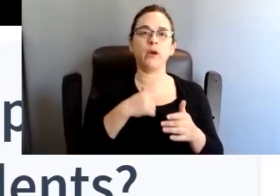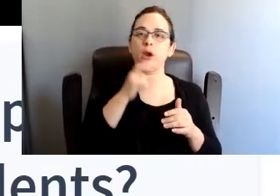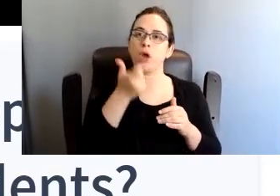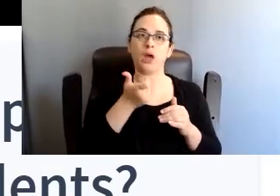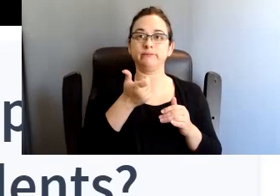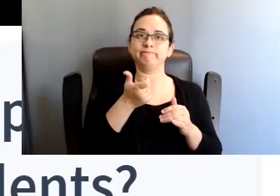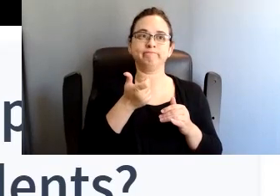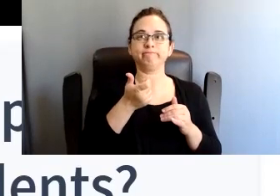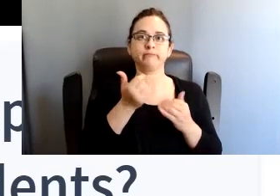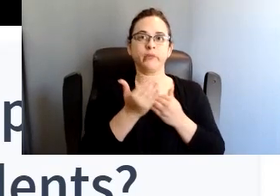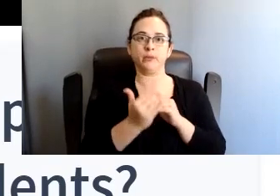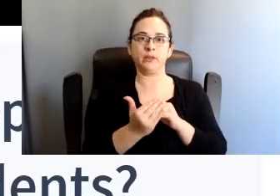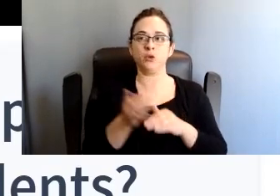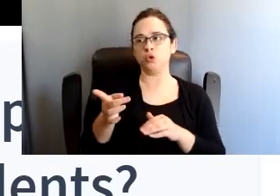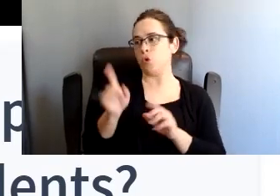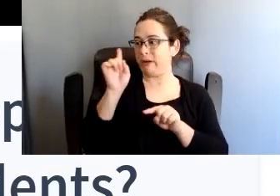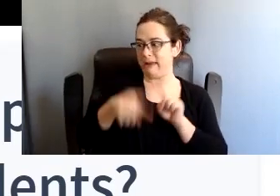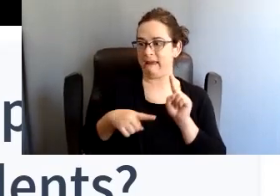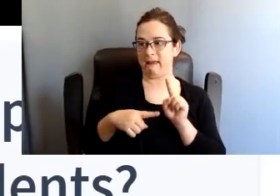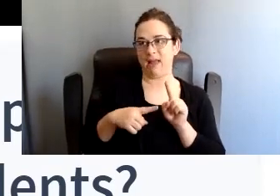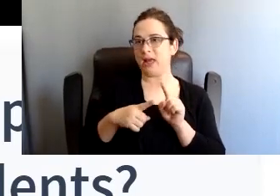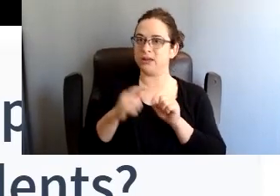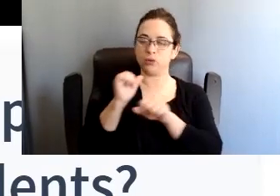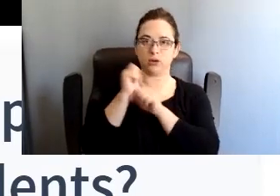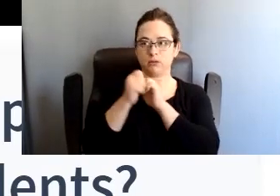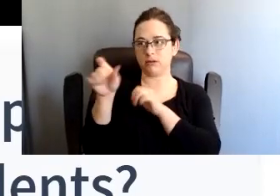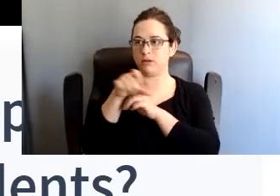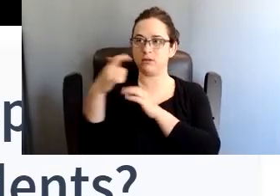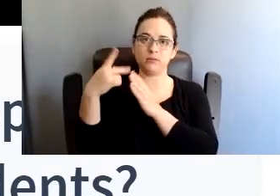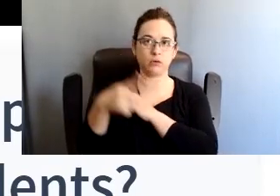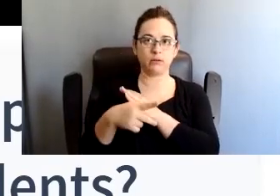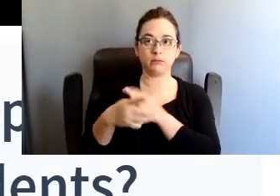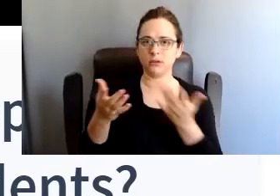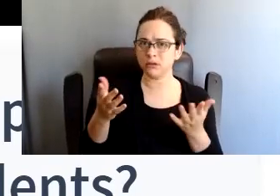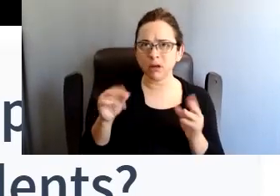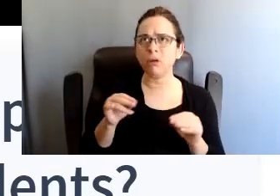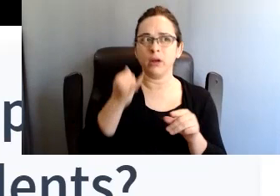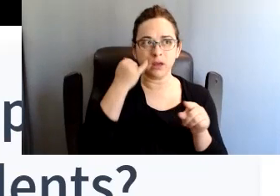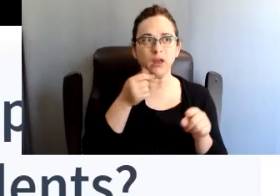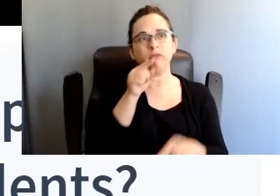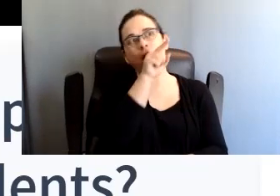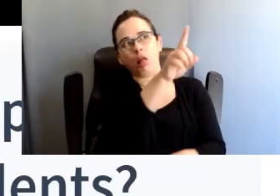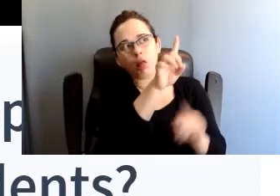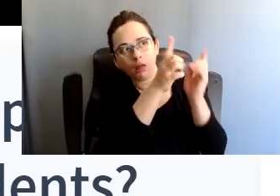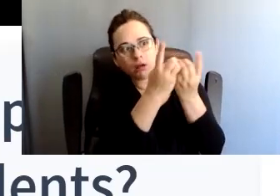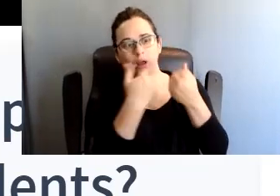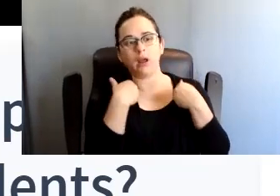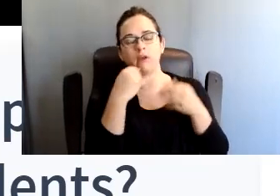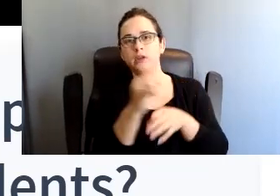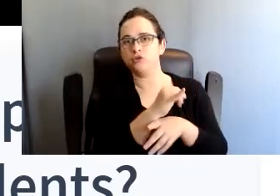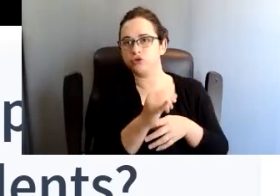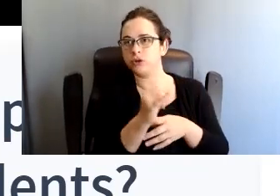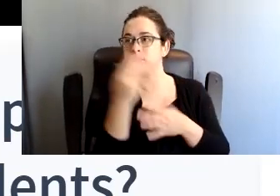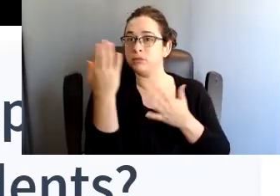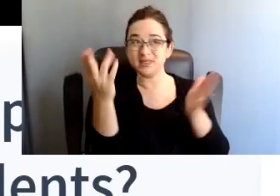like, no, if so-and-so is offering like an internship, because we don't offer internships, like, let's sign you up for that program, or multiple scholarships. If we're